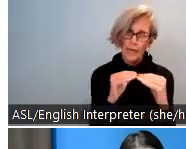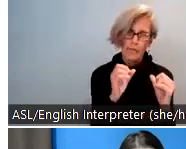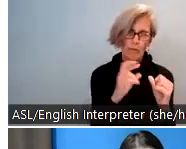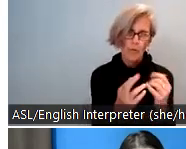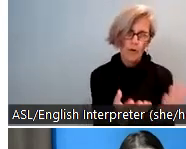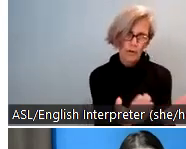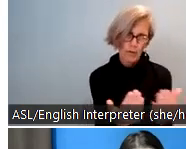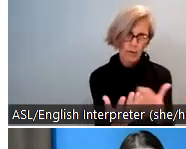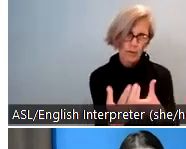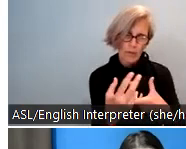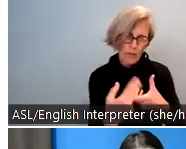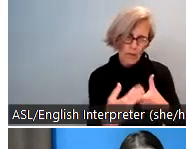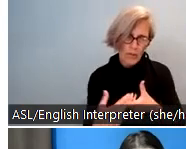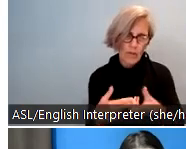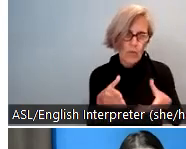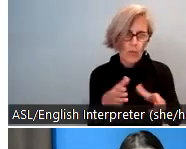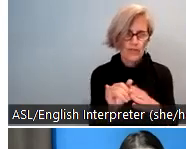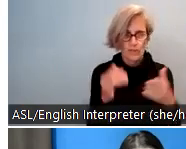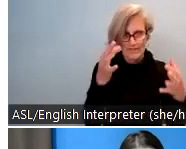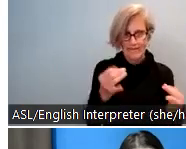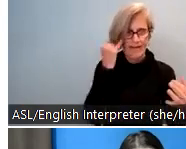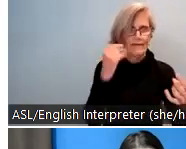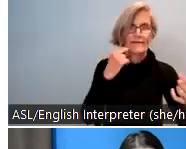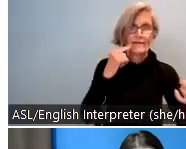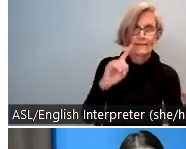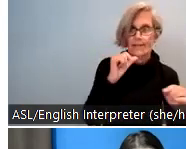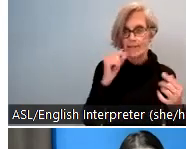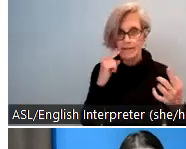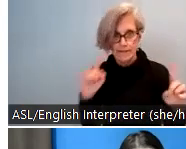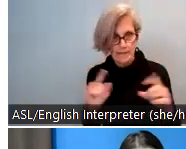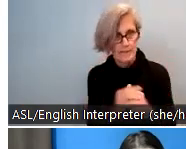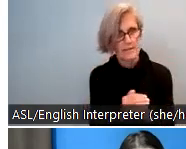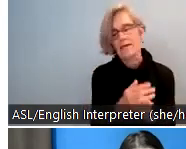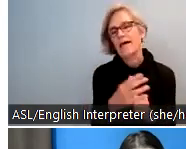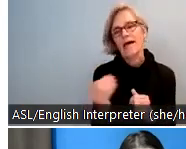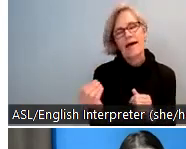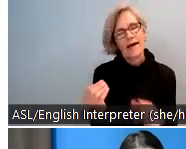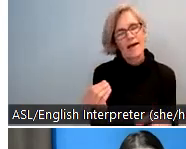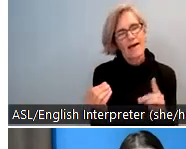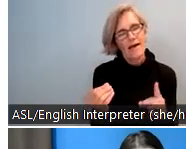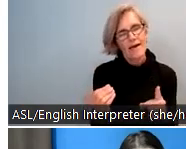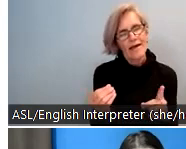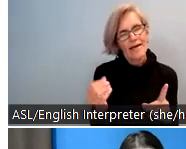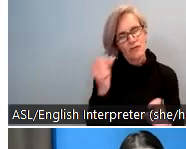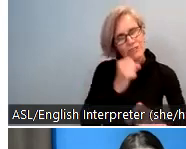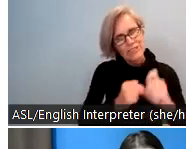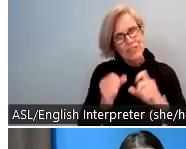determining success, and thoughtfully position the project to strategically build on existing community